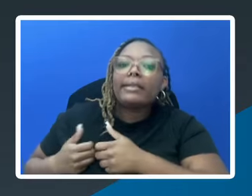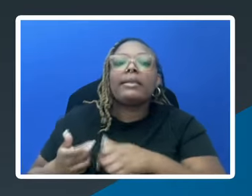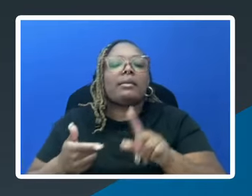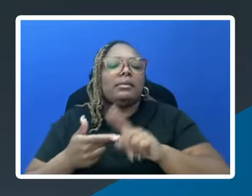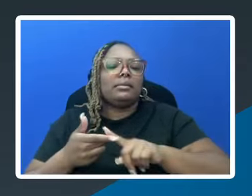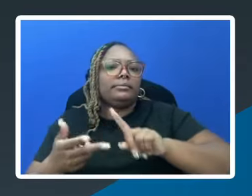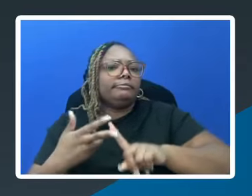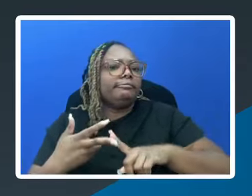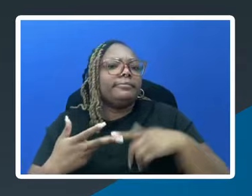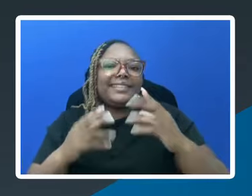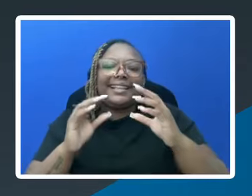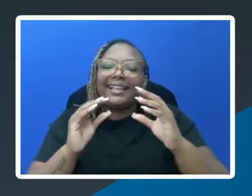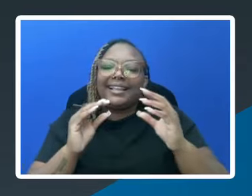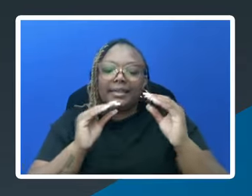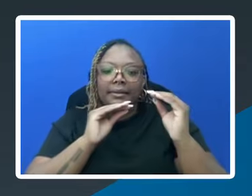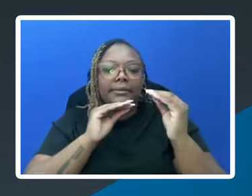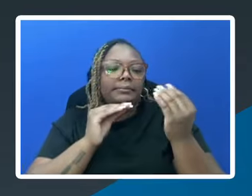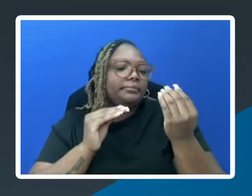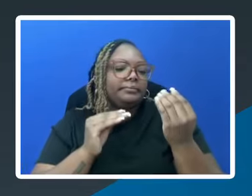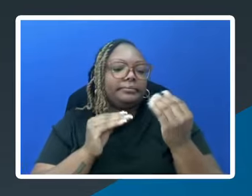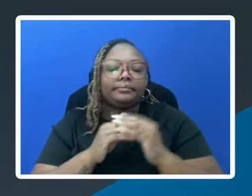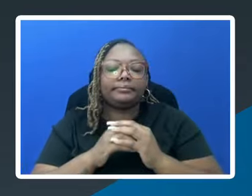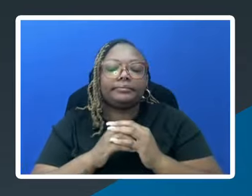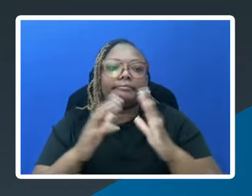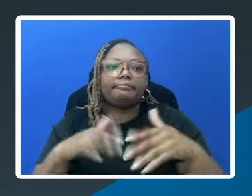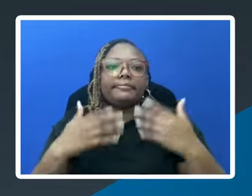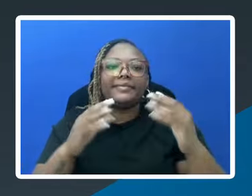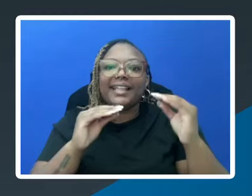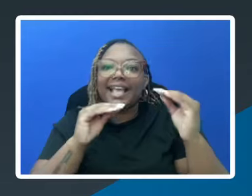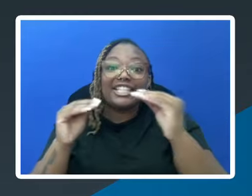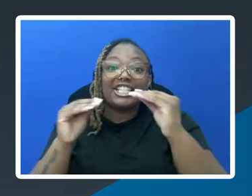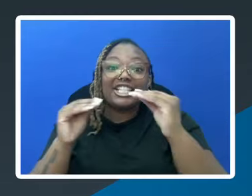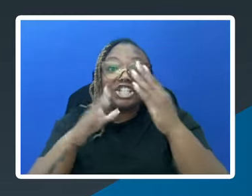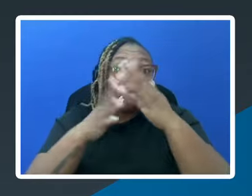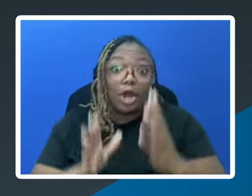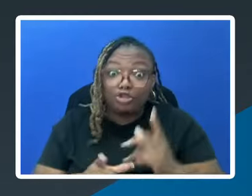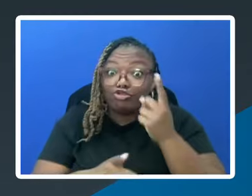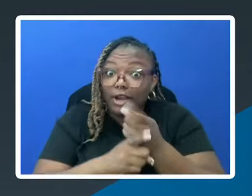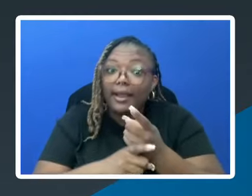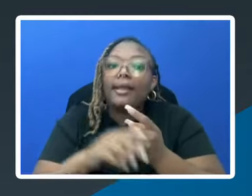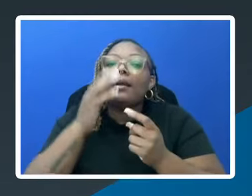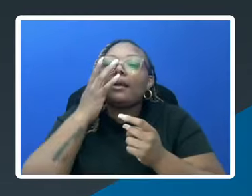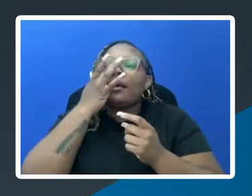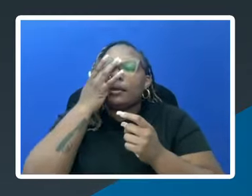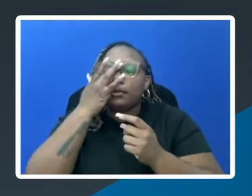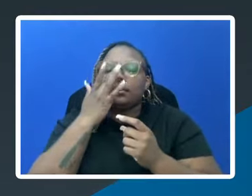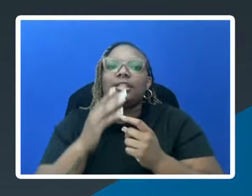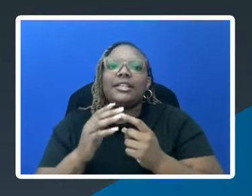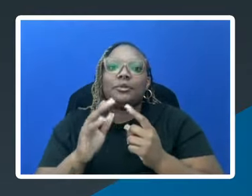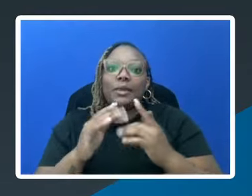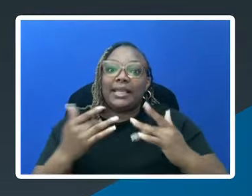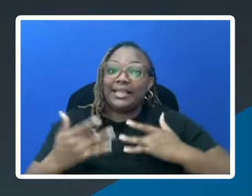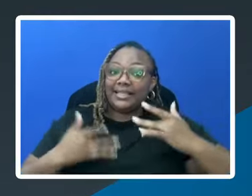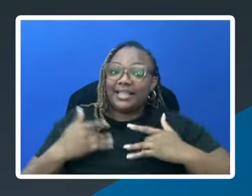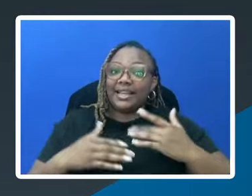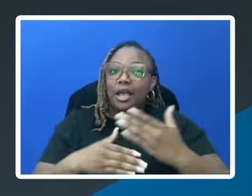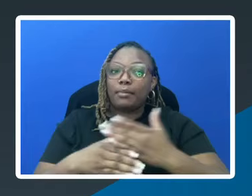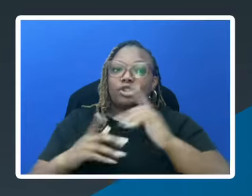teaching a partner, right? And this is where it gets really exciting. I'm going to share my screen first. It's always dangerous